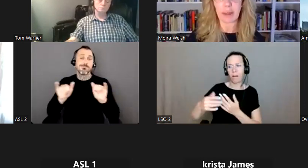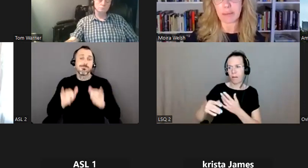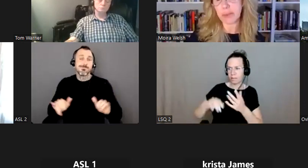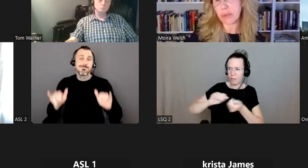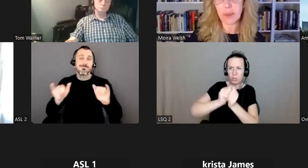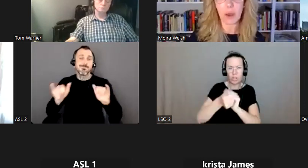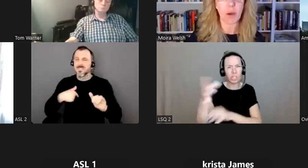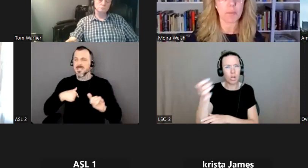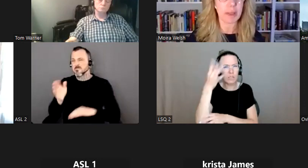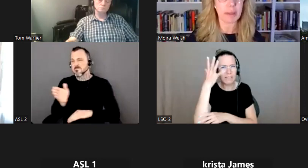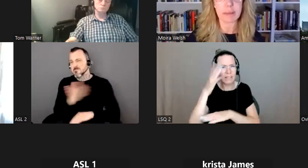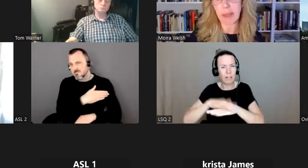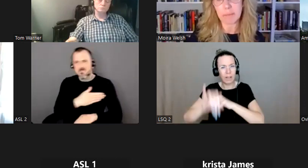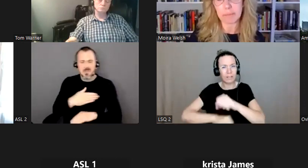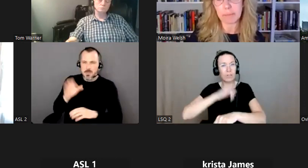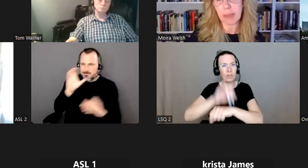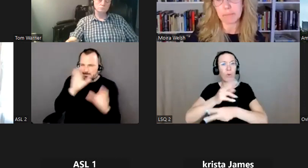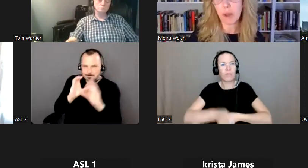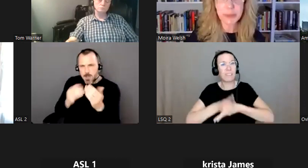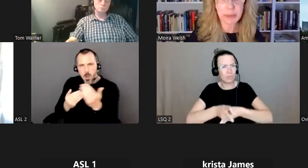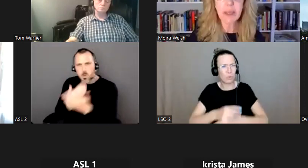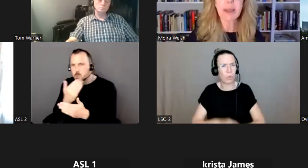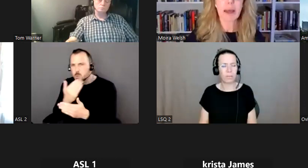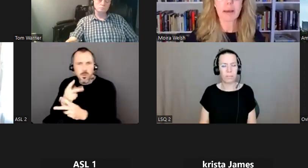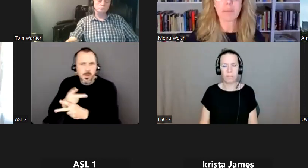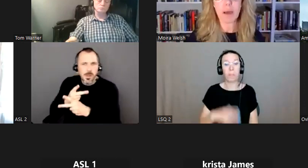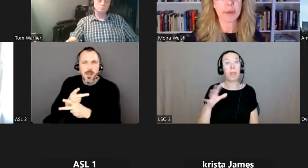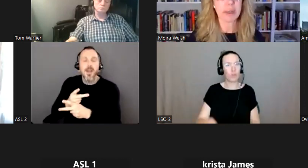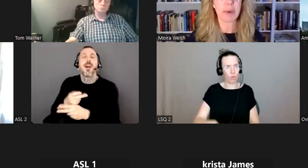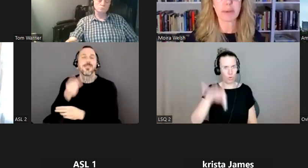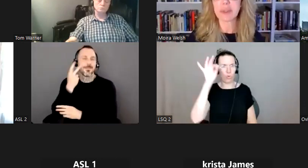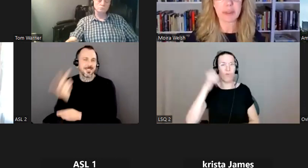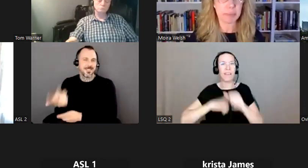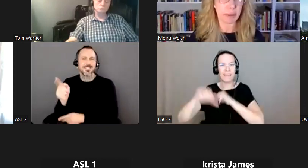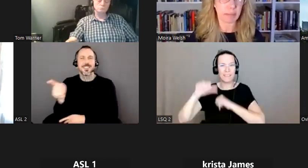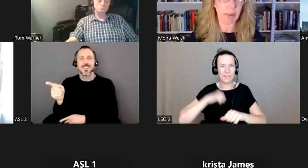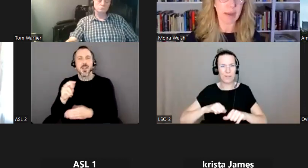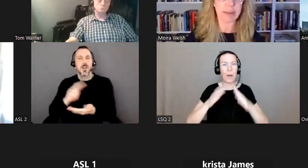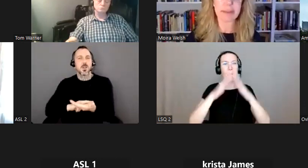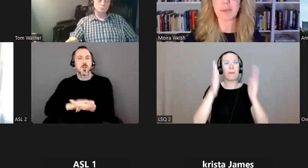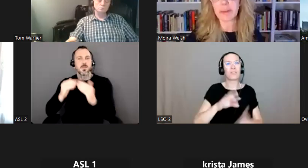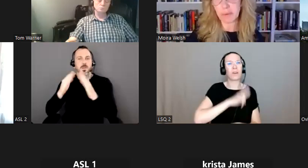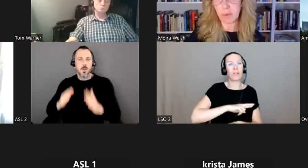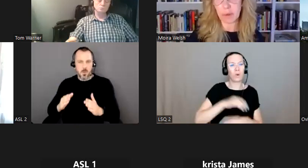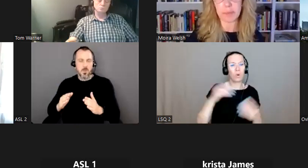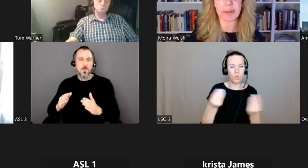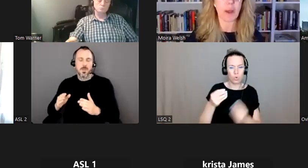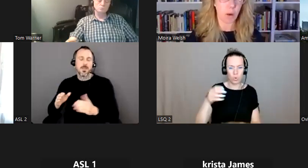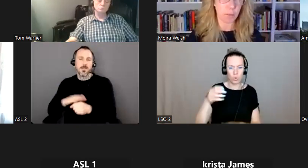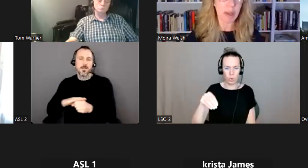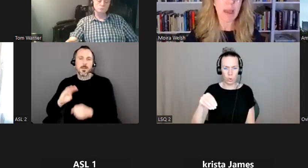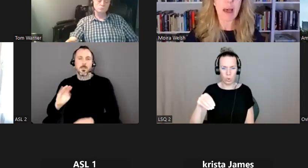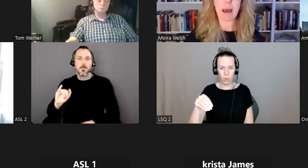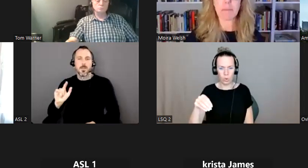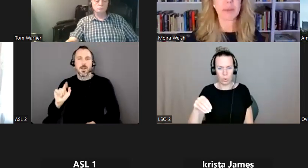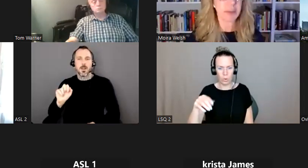in a nursing home in Malton, operated by the Region of Peel. And it transformed its